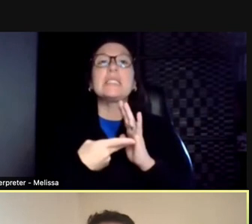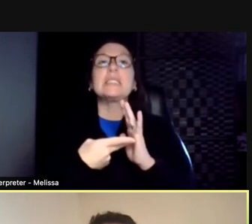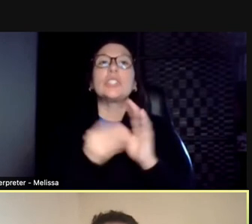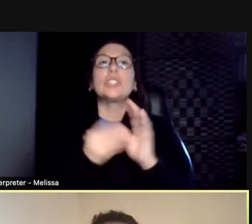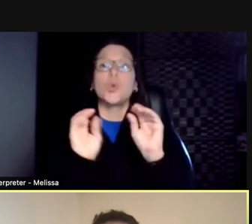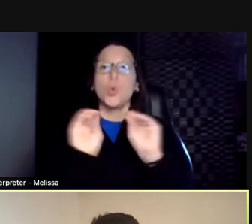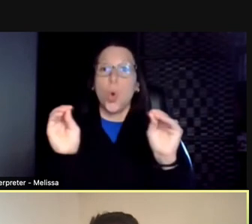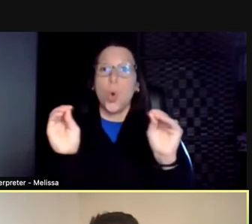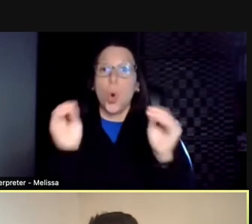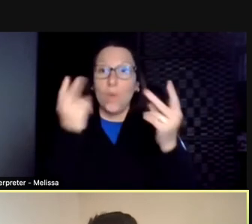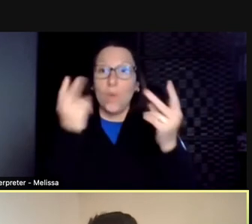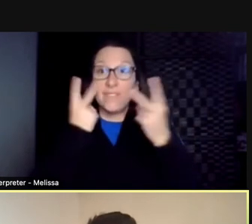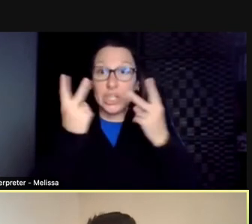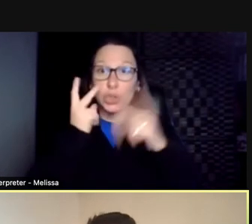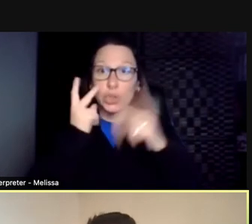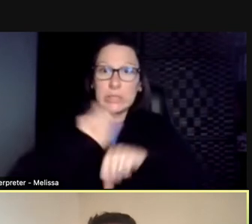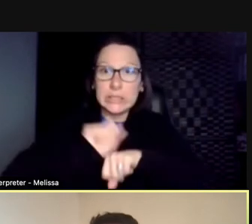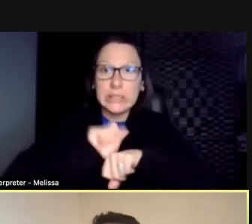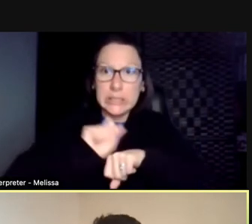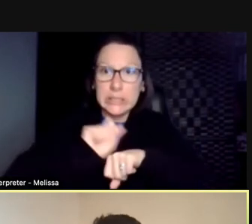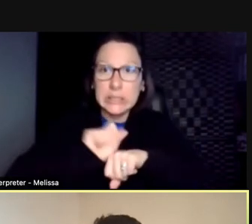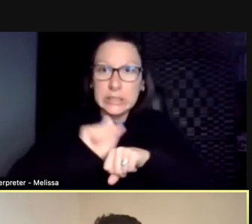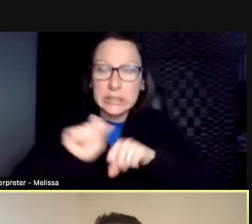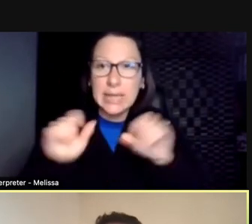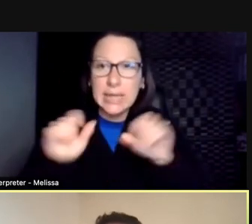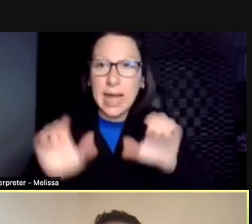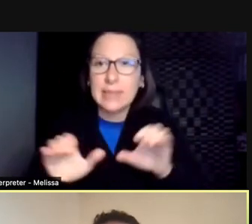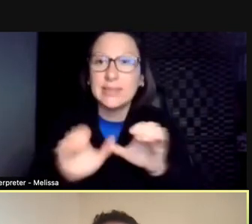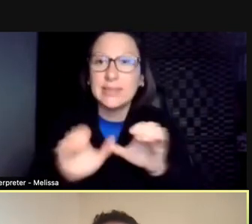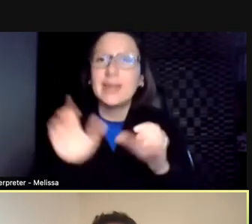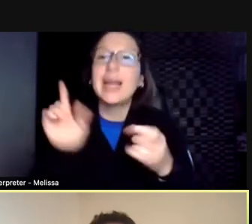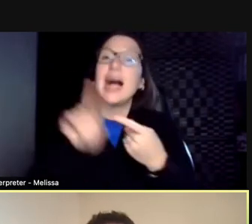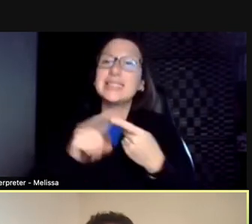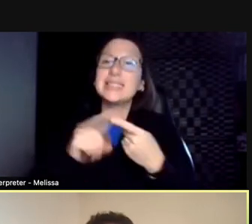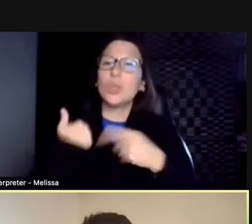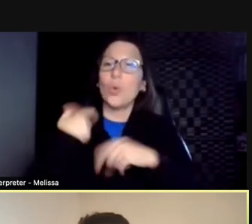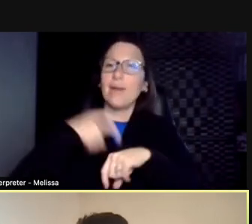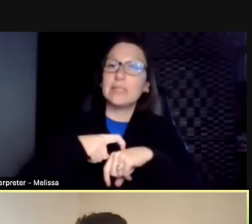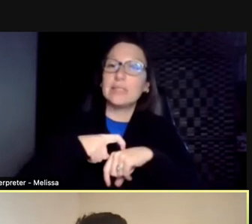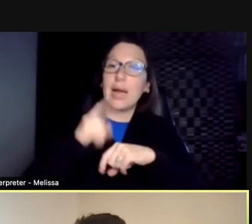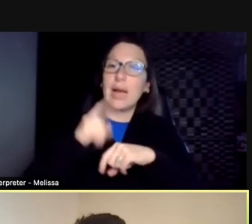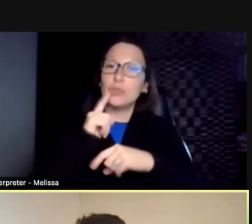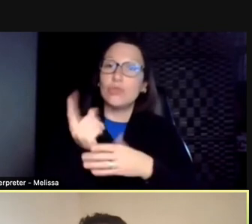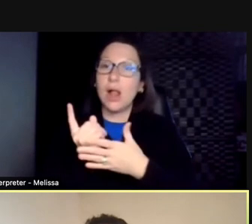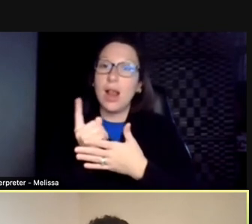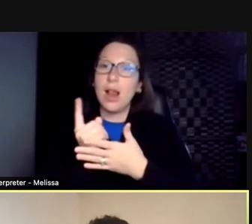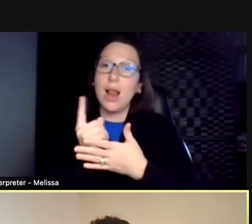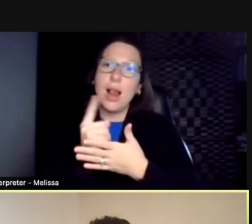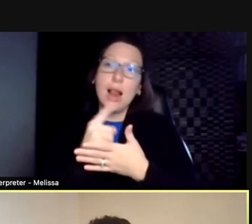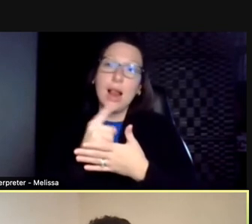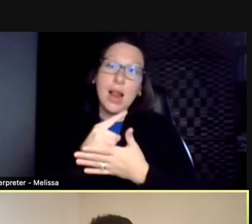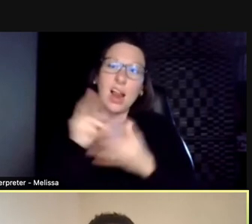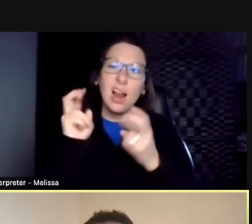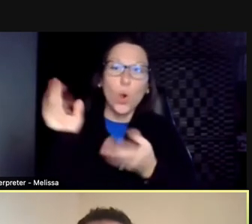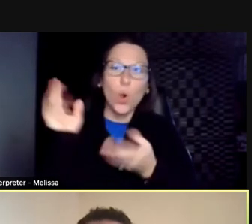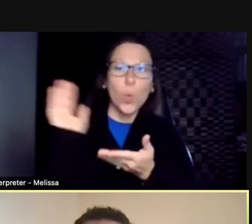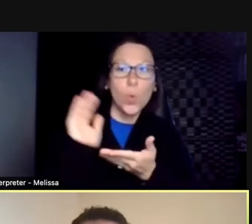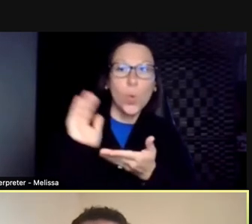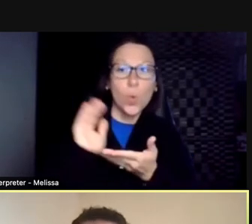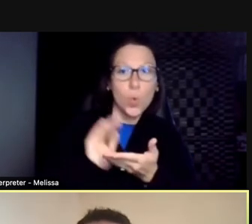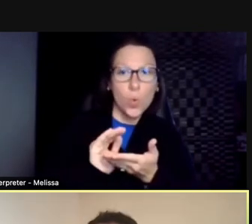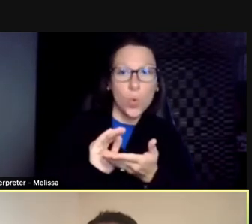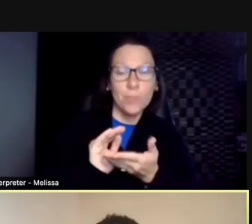visually taxing activity, okay, until we've got some time to cool down. And I can't give you an amount of time because that is individual